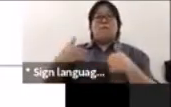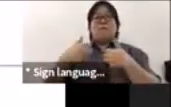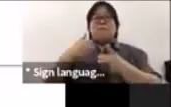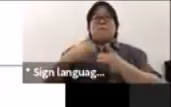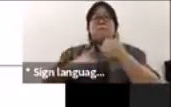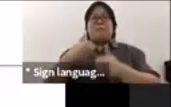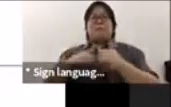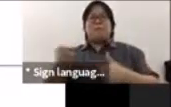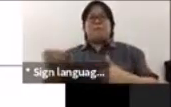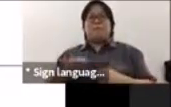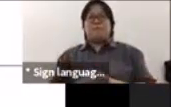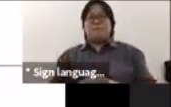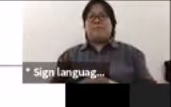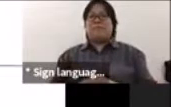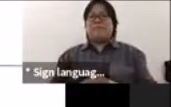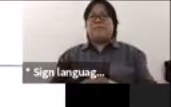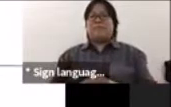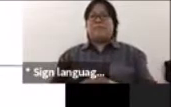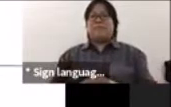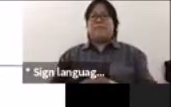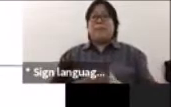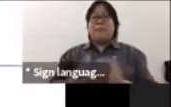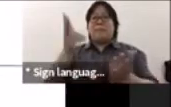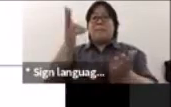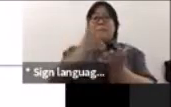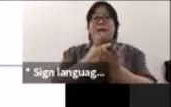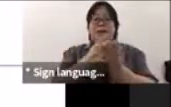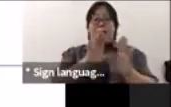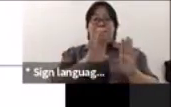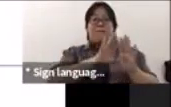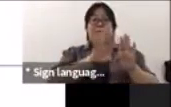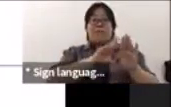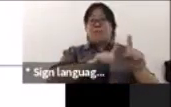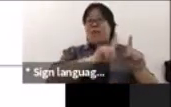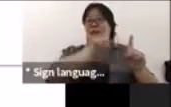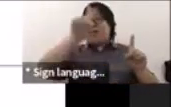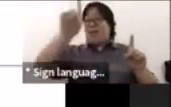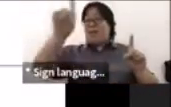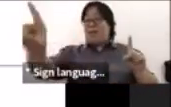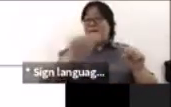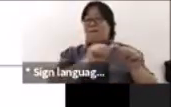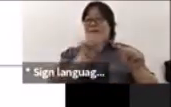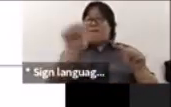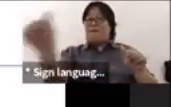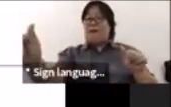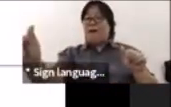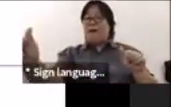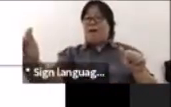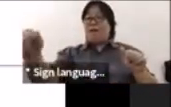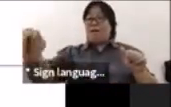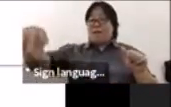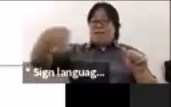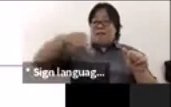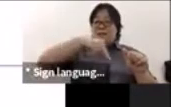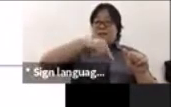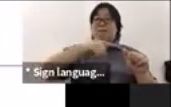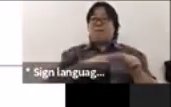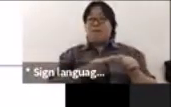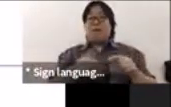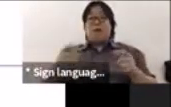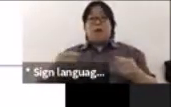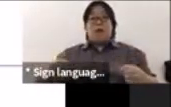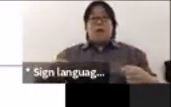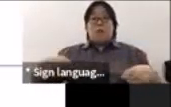that the parking is a little bit far away the main entry. The entrance to the parking is so too